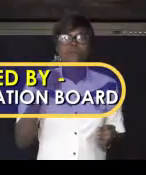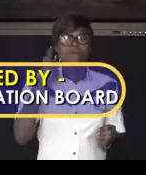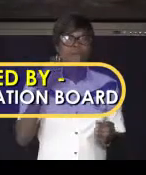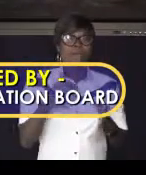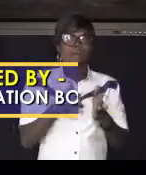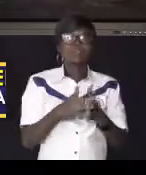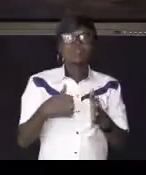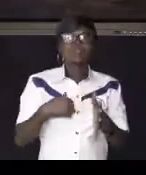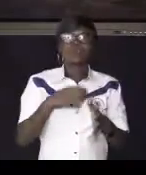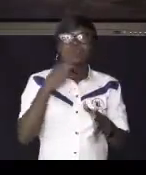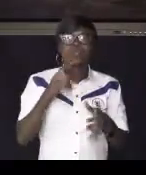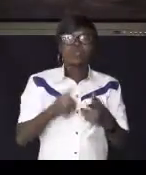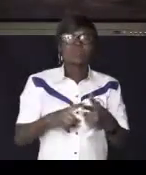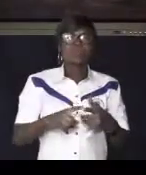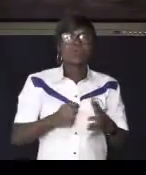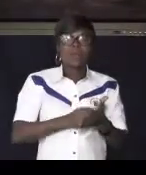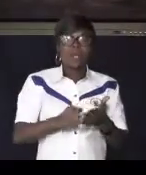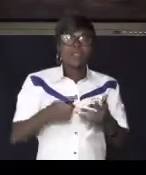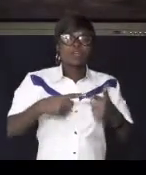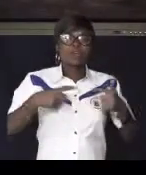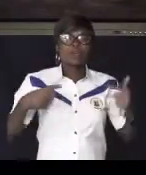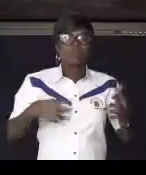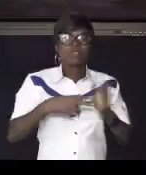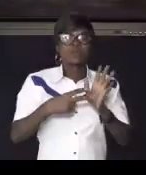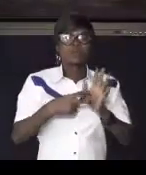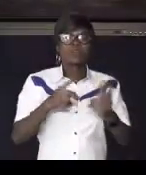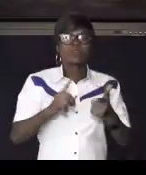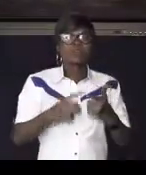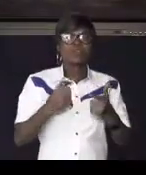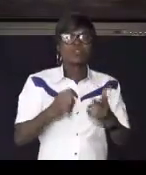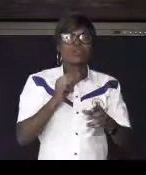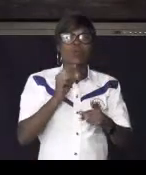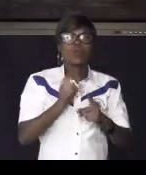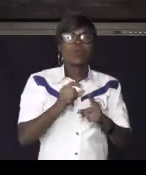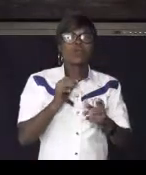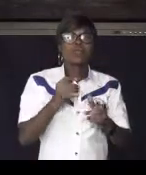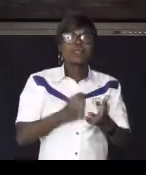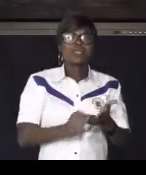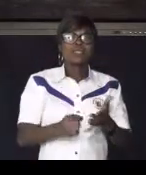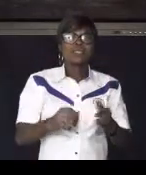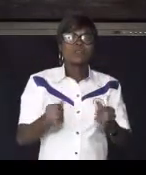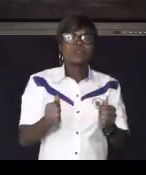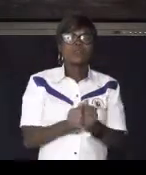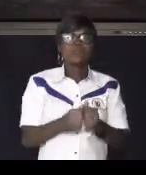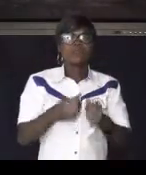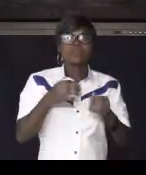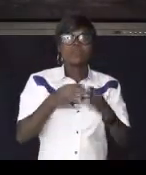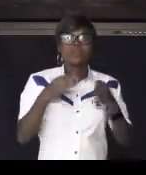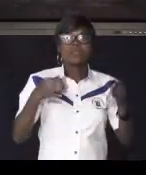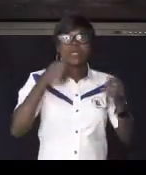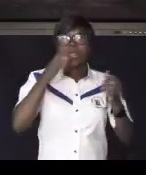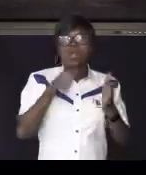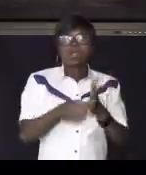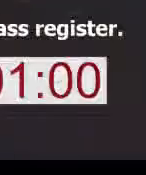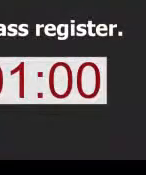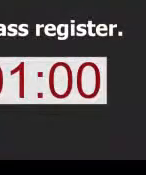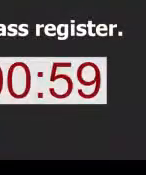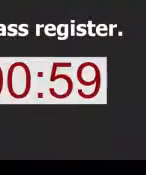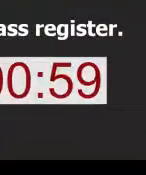for our evaluation, you have to write the opposite meaning to the words written in capital